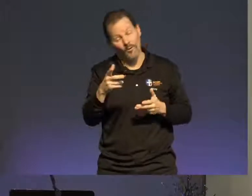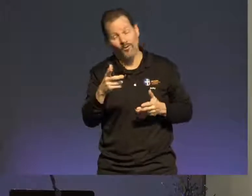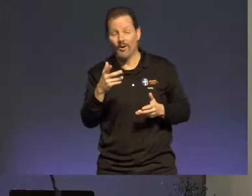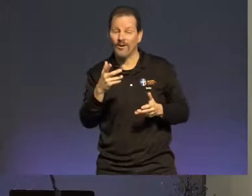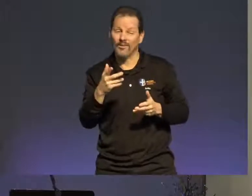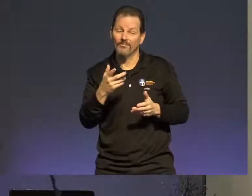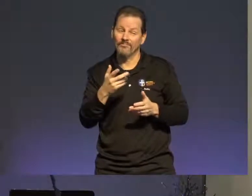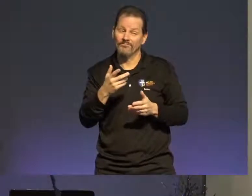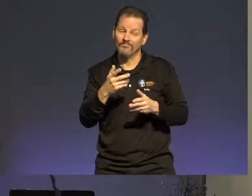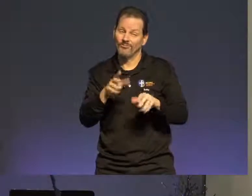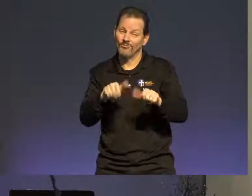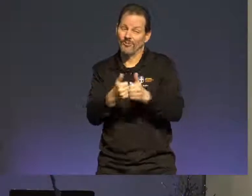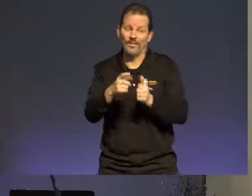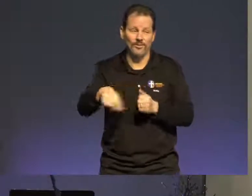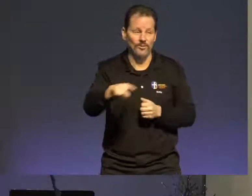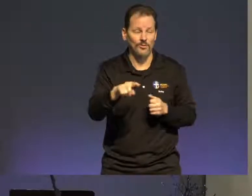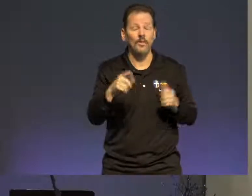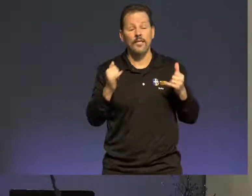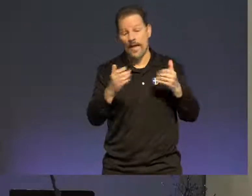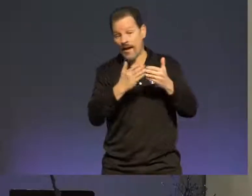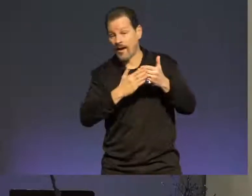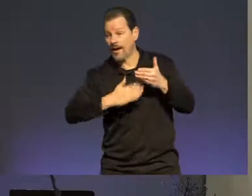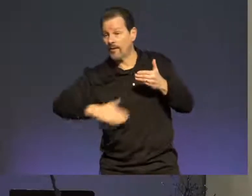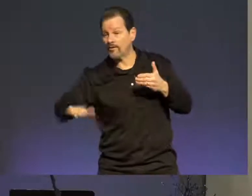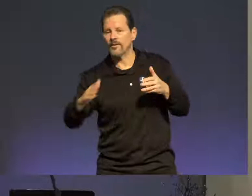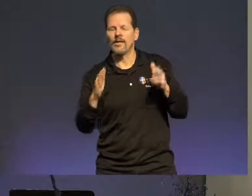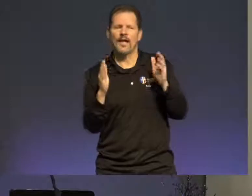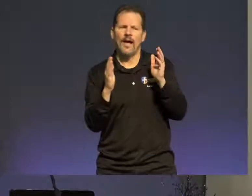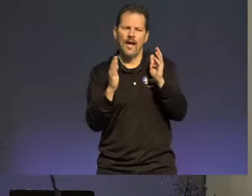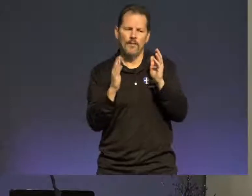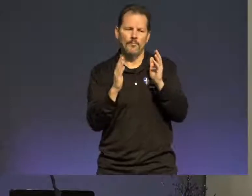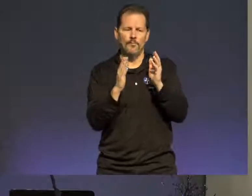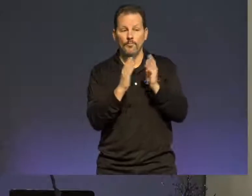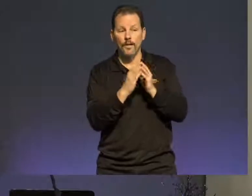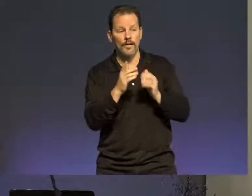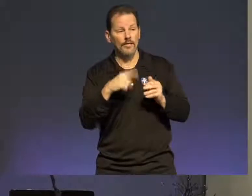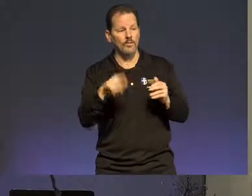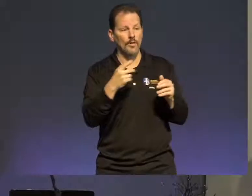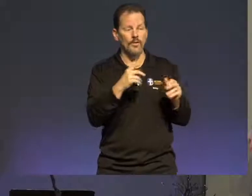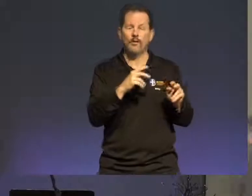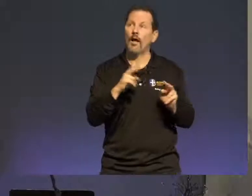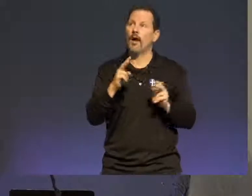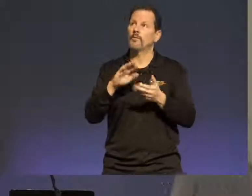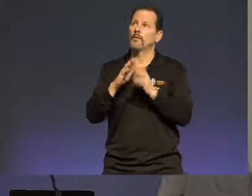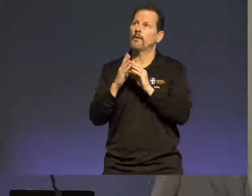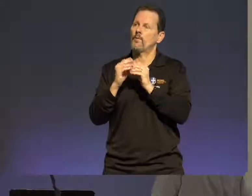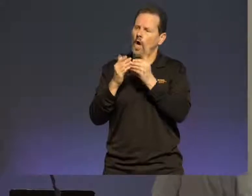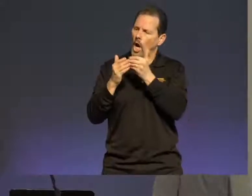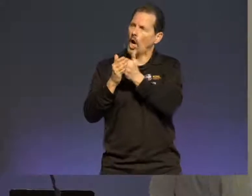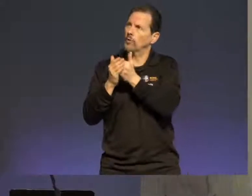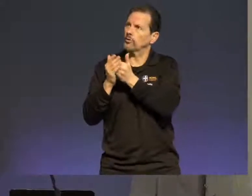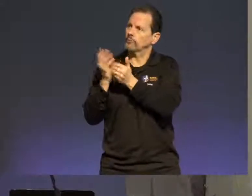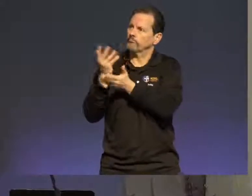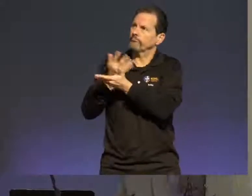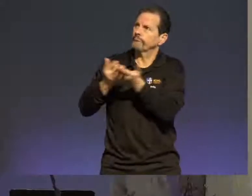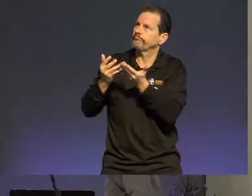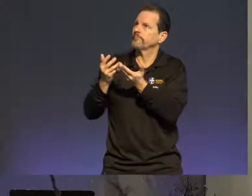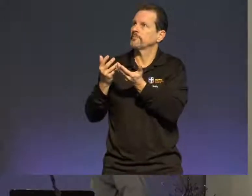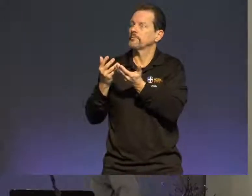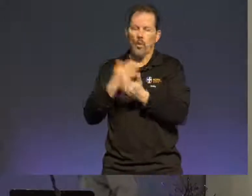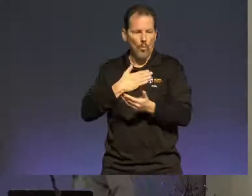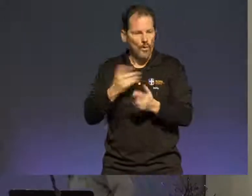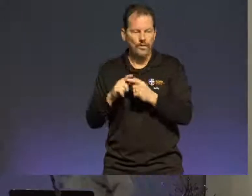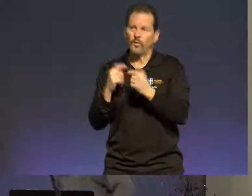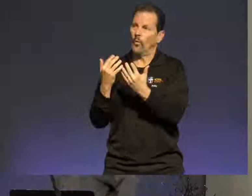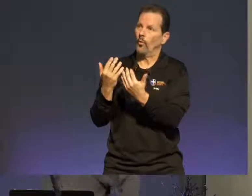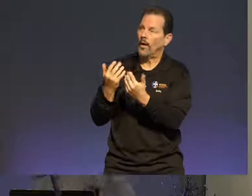And I pray that as we move forward, that we might move closer to God so that we learn to wait on him. May